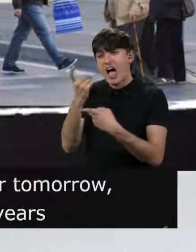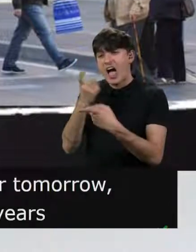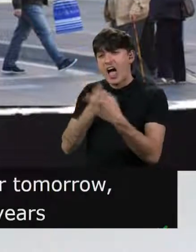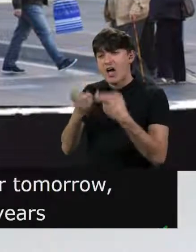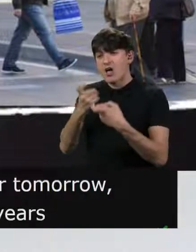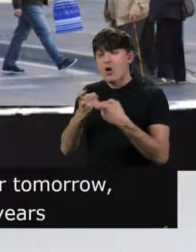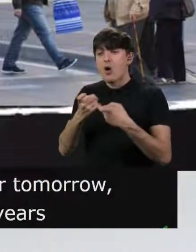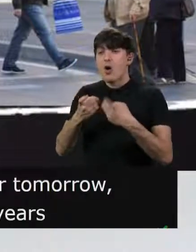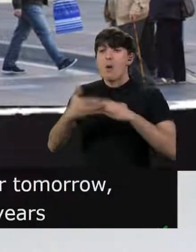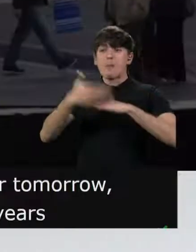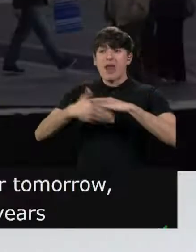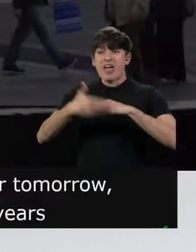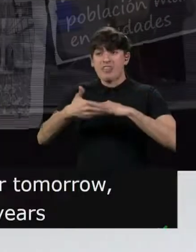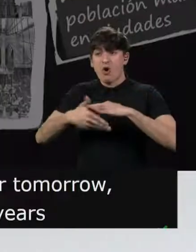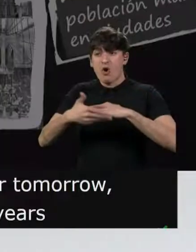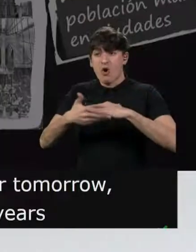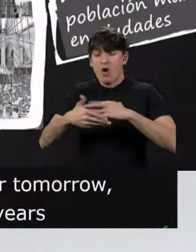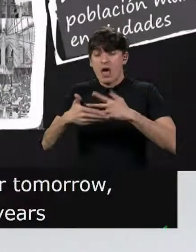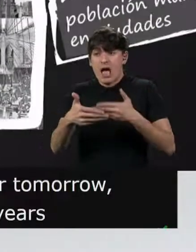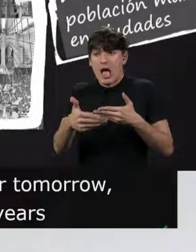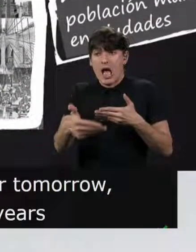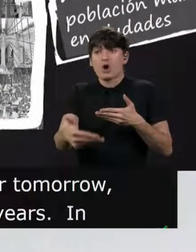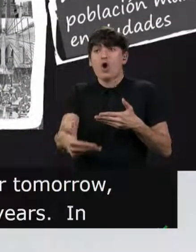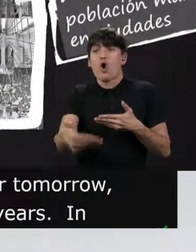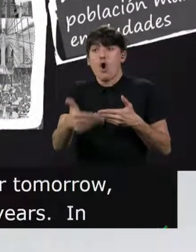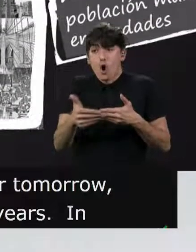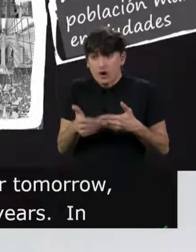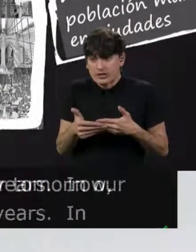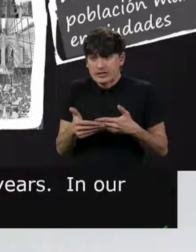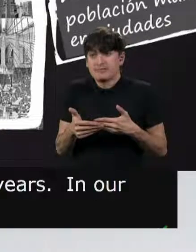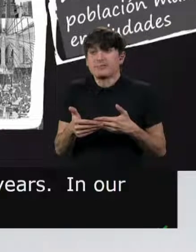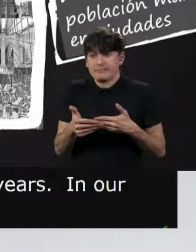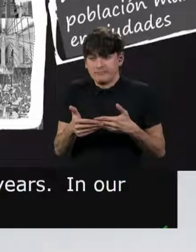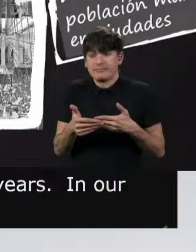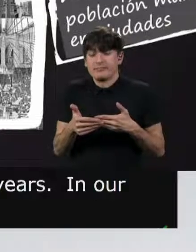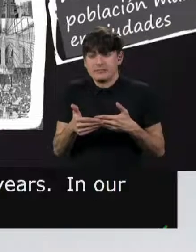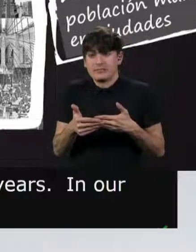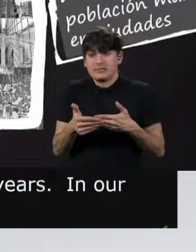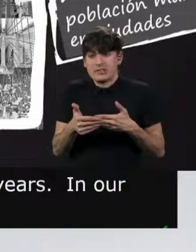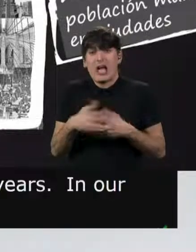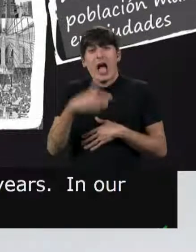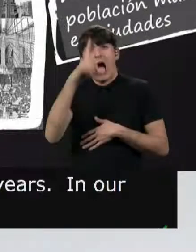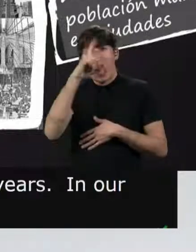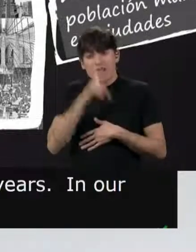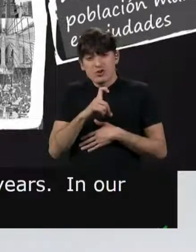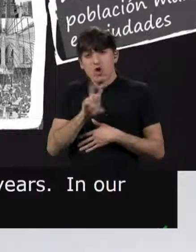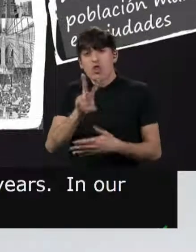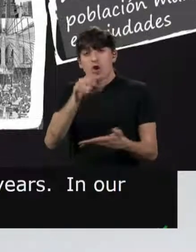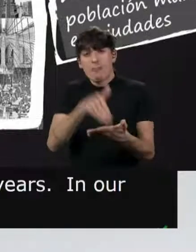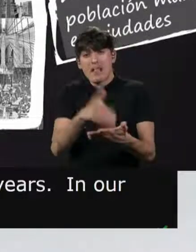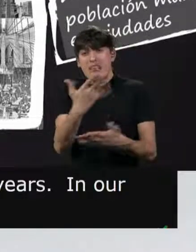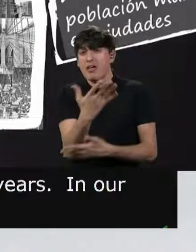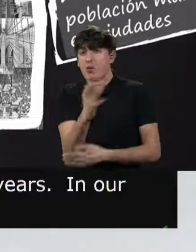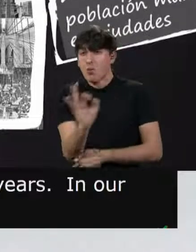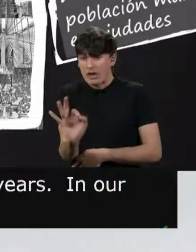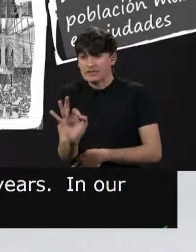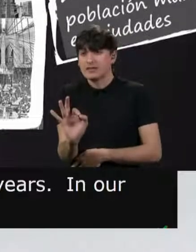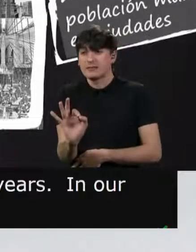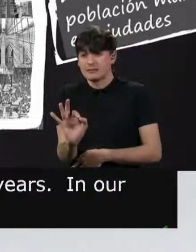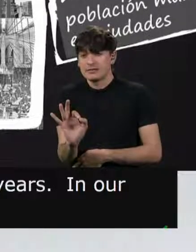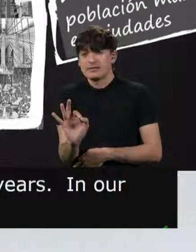In our country, this term will be even shorter. And by that very same